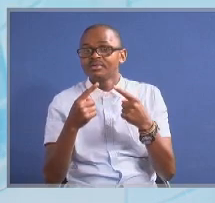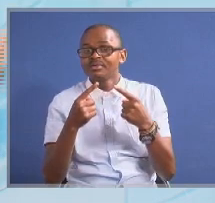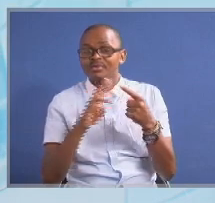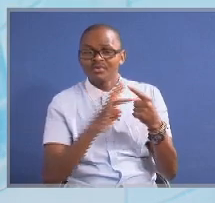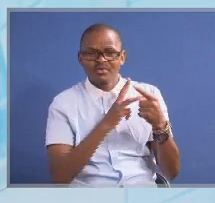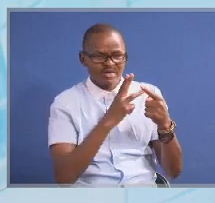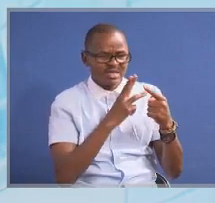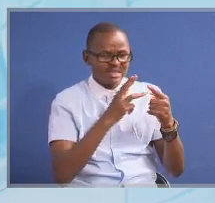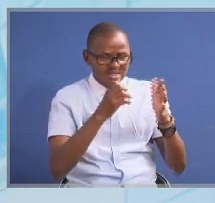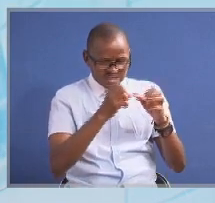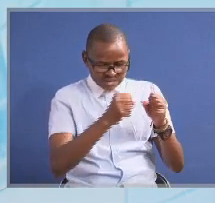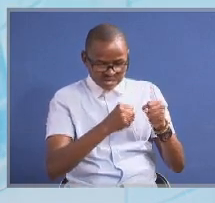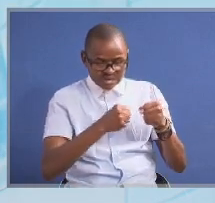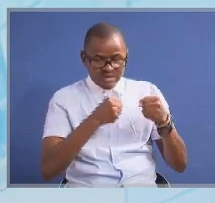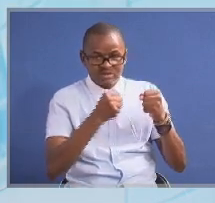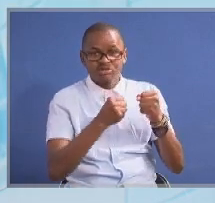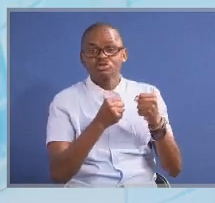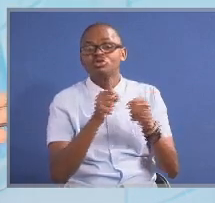still actually struggling, you know,